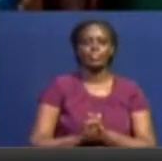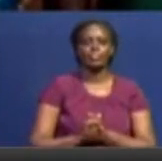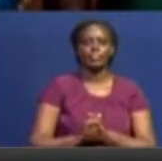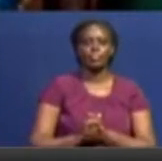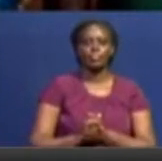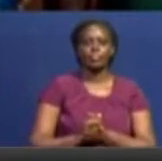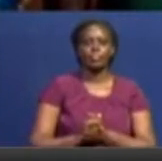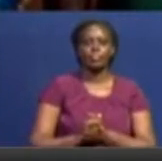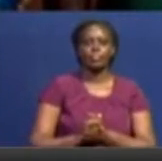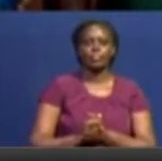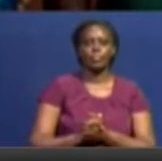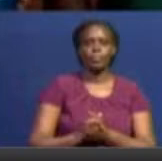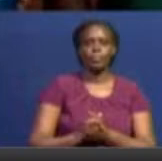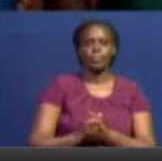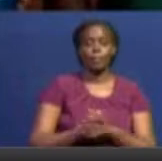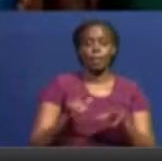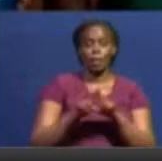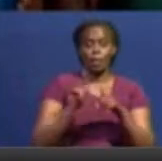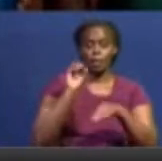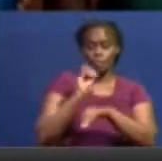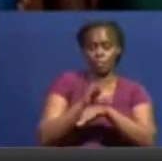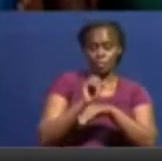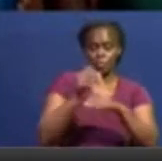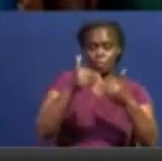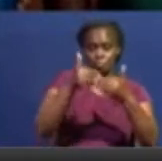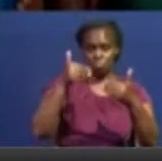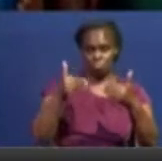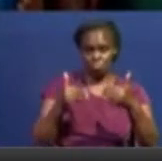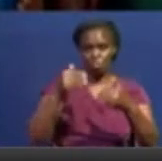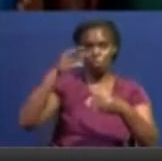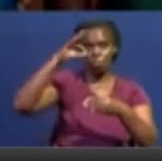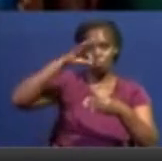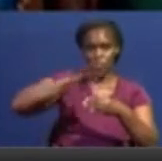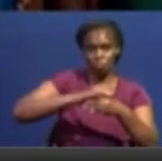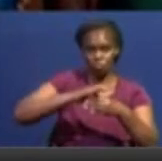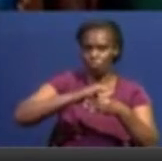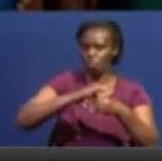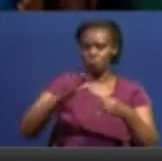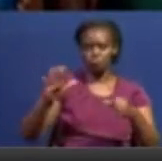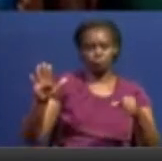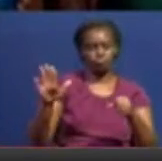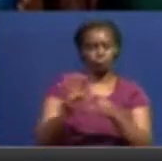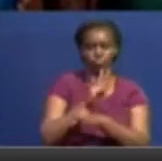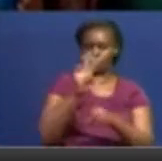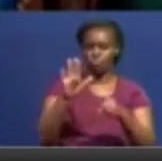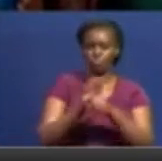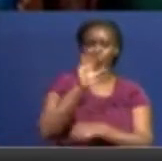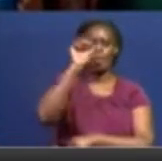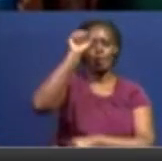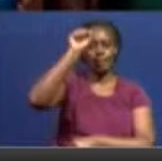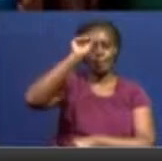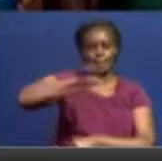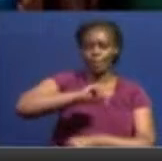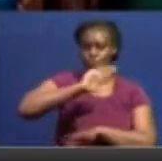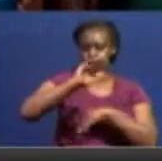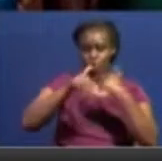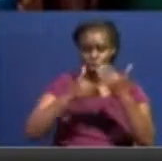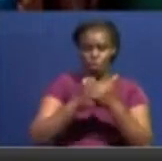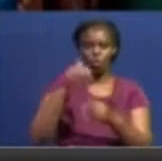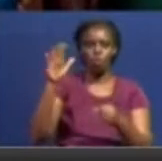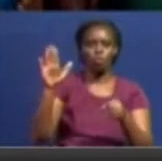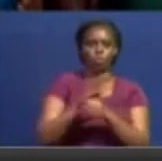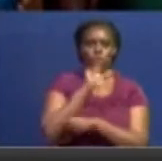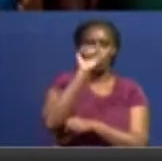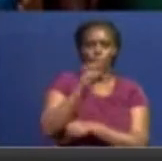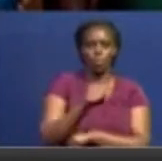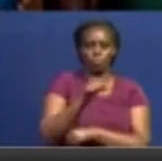Present and voting, as we had advised you earlier, the vote is overwhelmingly yes. So